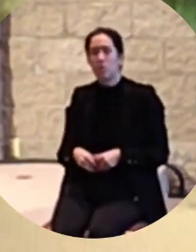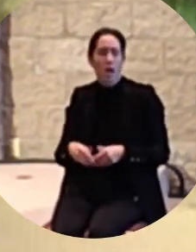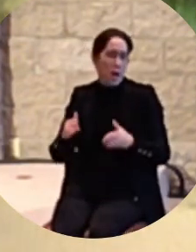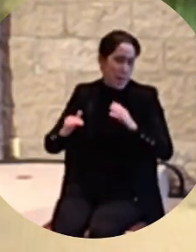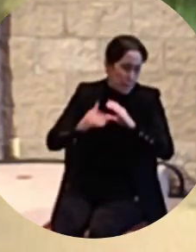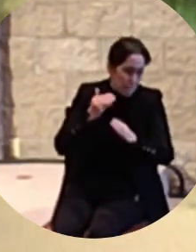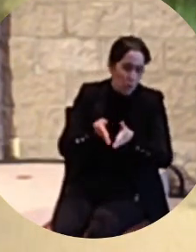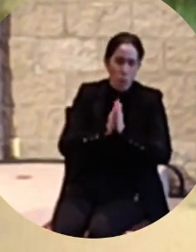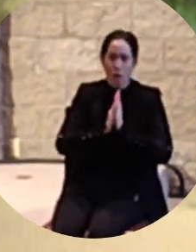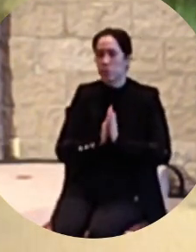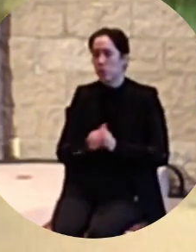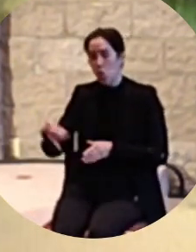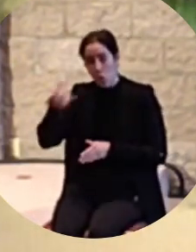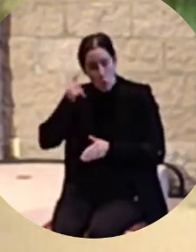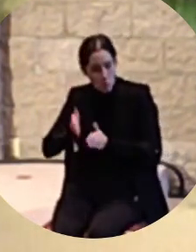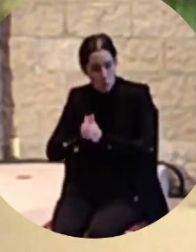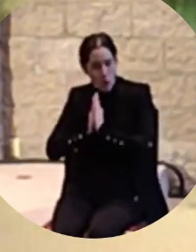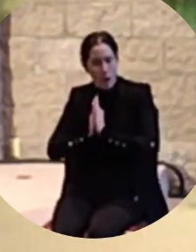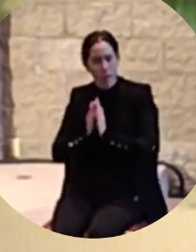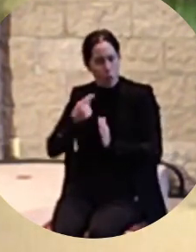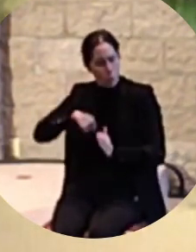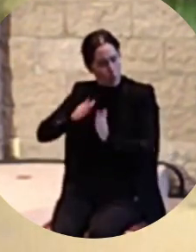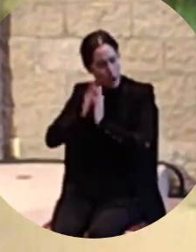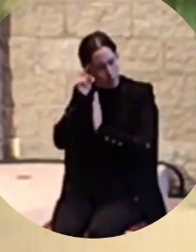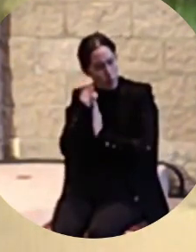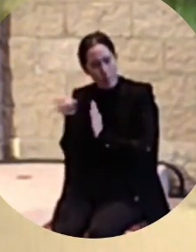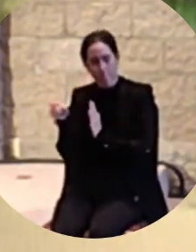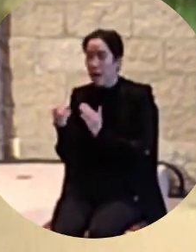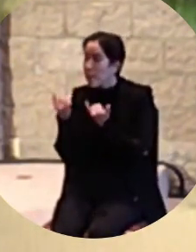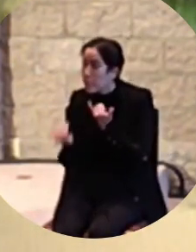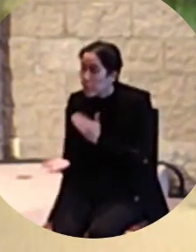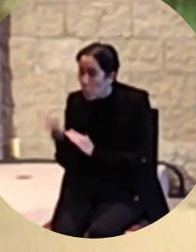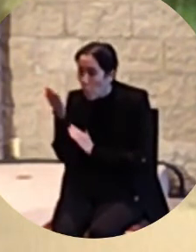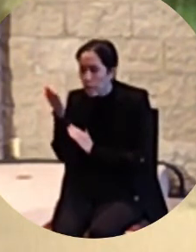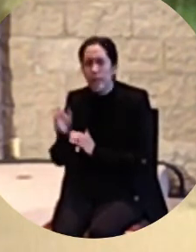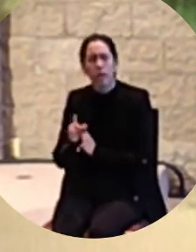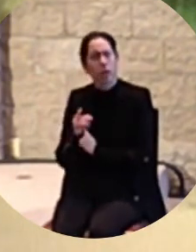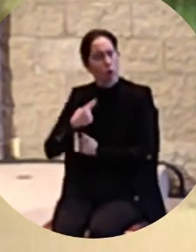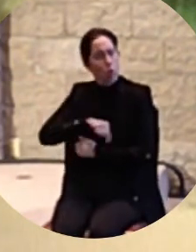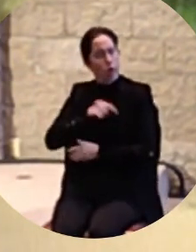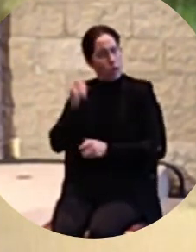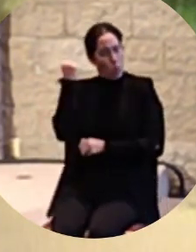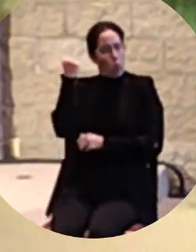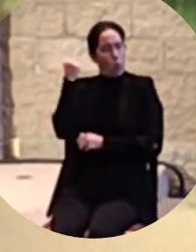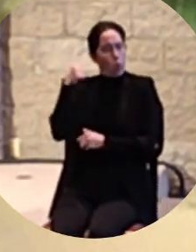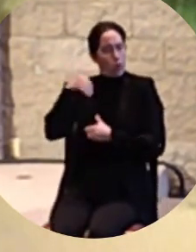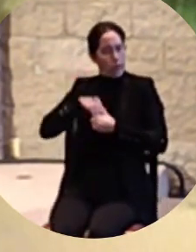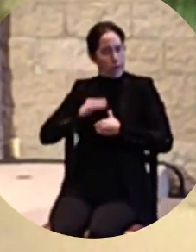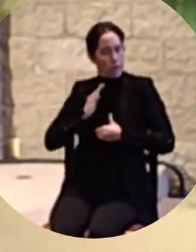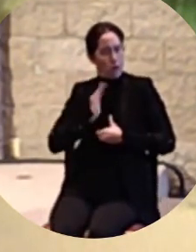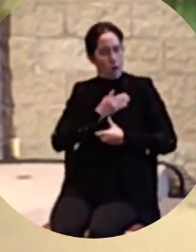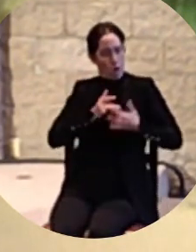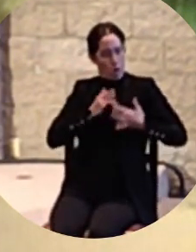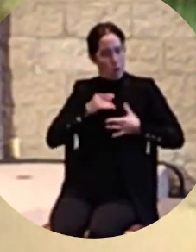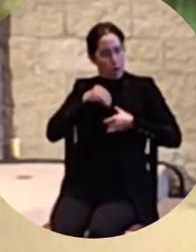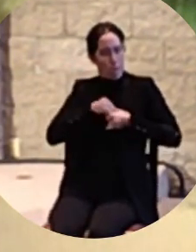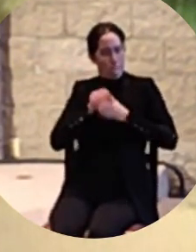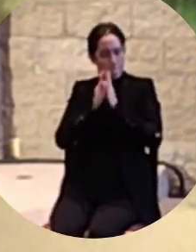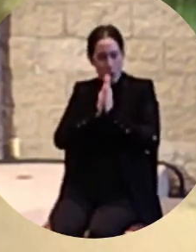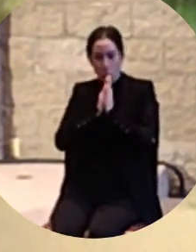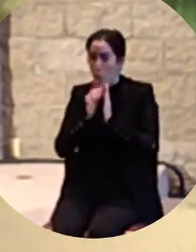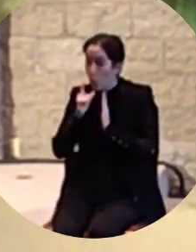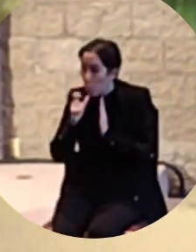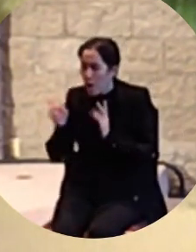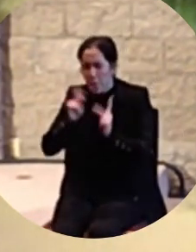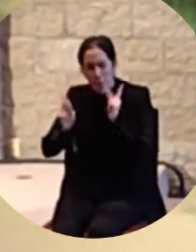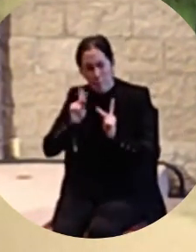calls. And this morning we especially hold in prayer those that are challenged with COVID.